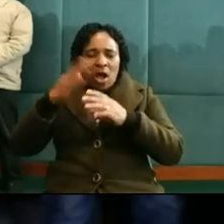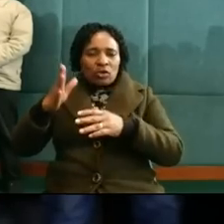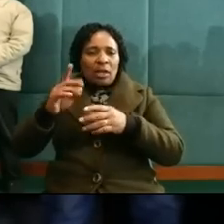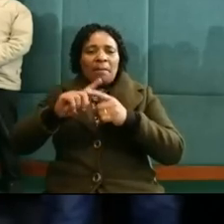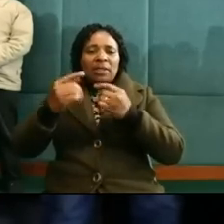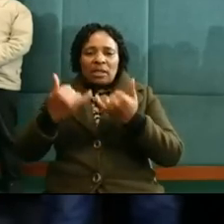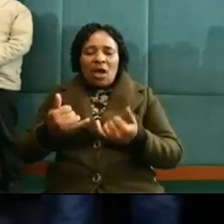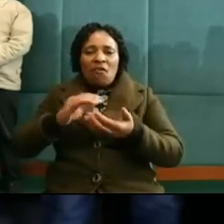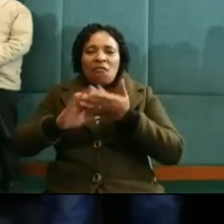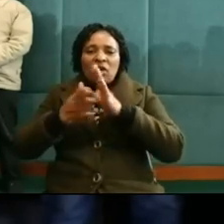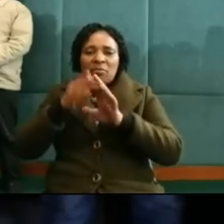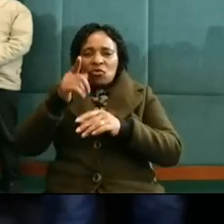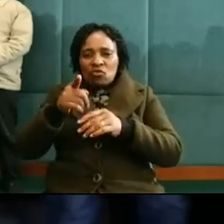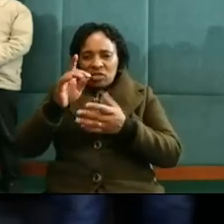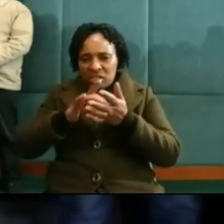in Jesus' name.